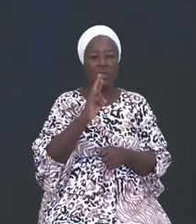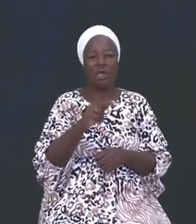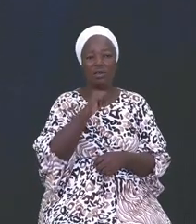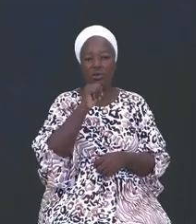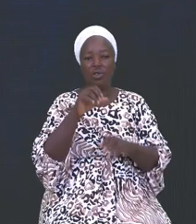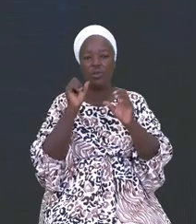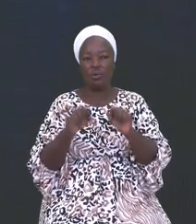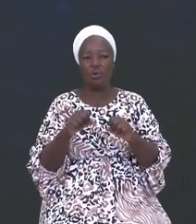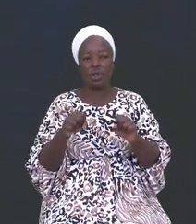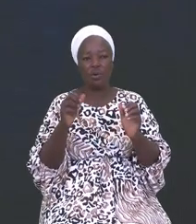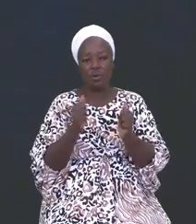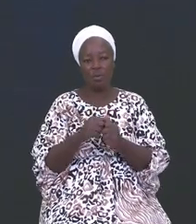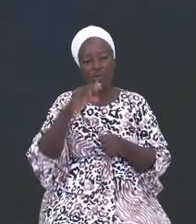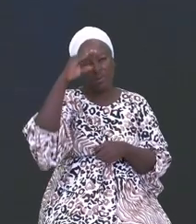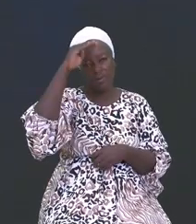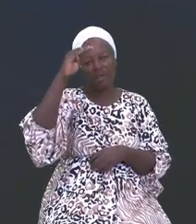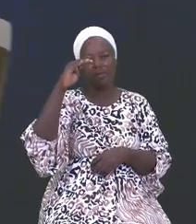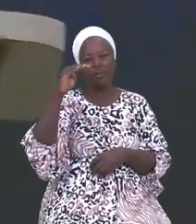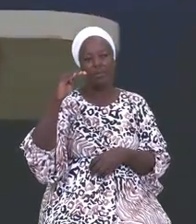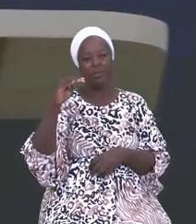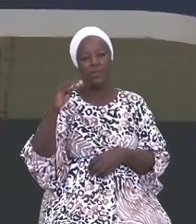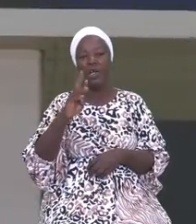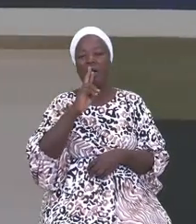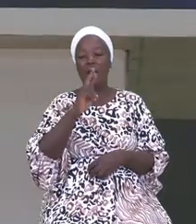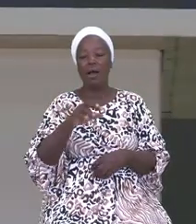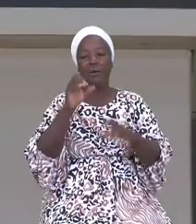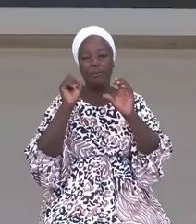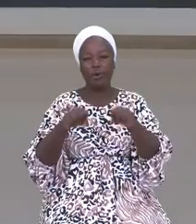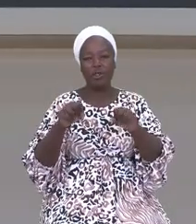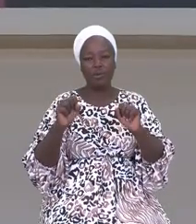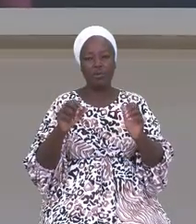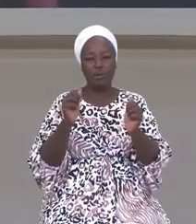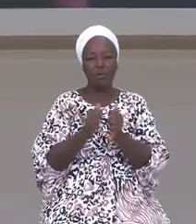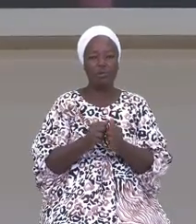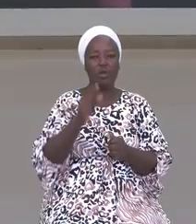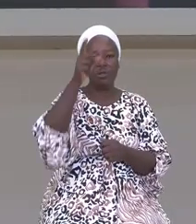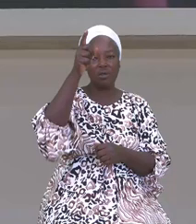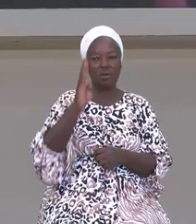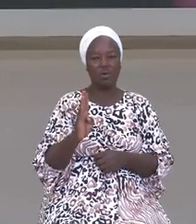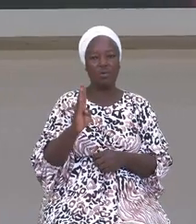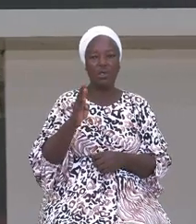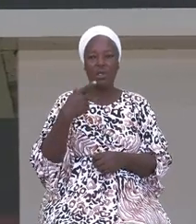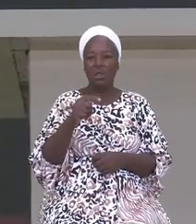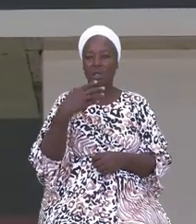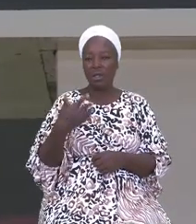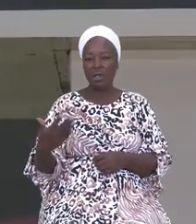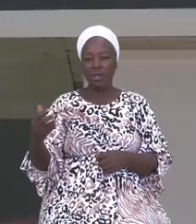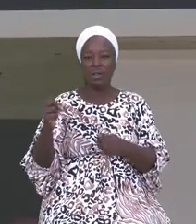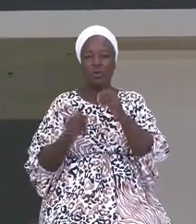impossible with men are possible with God. The things which